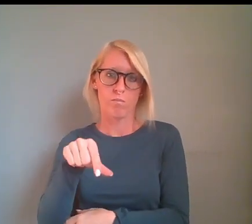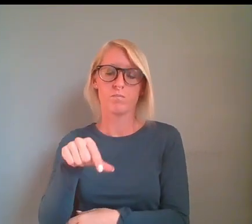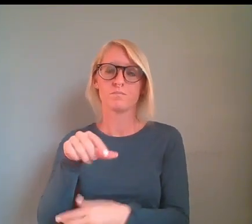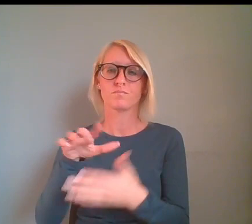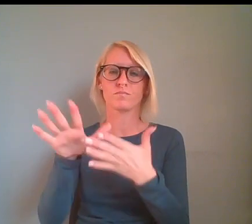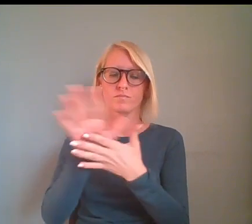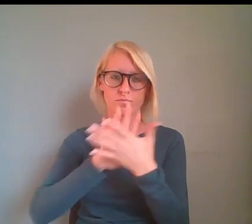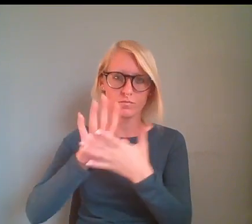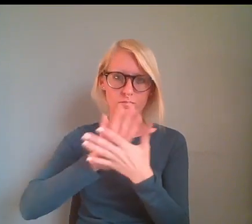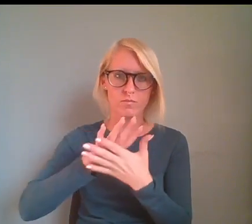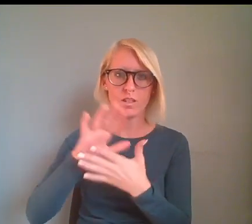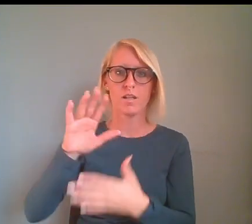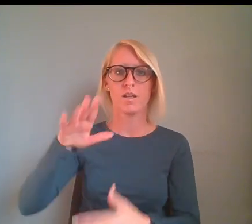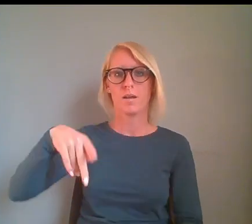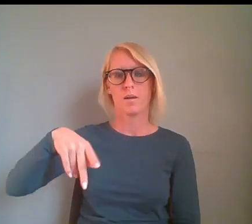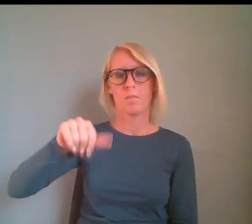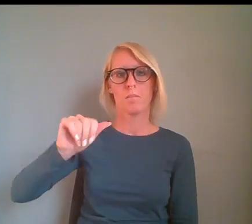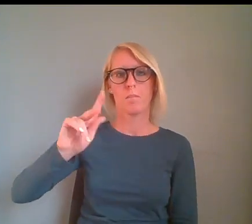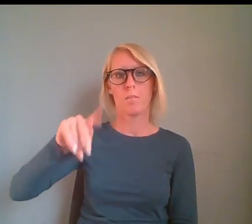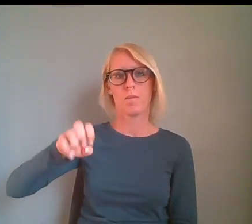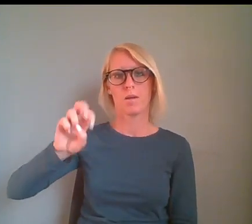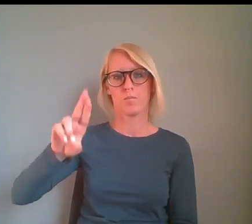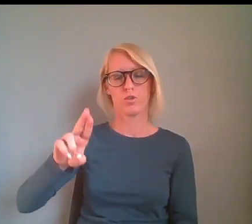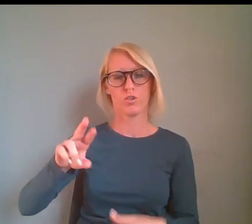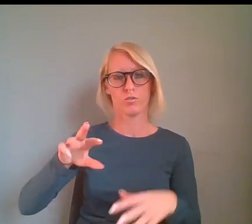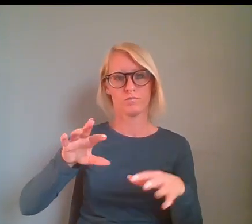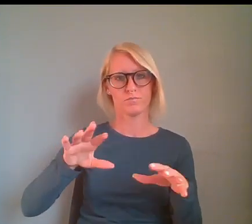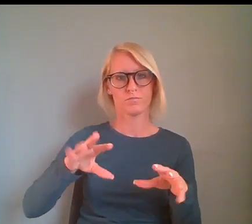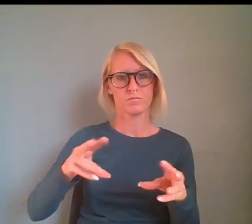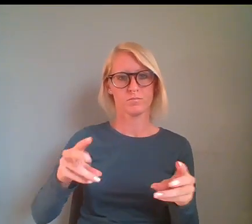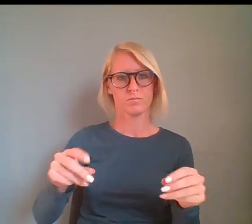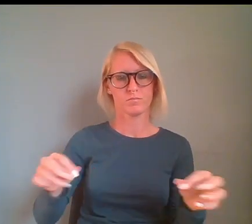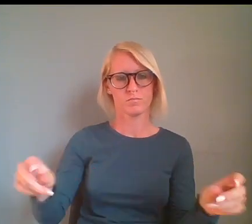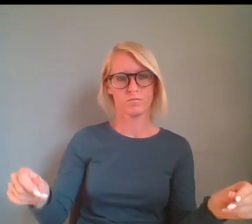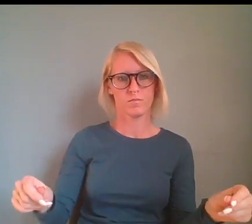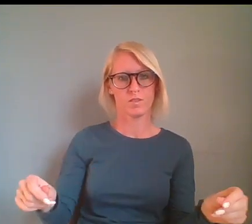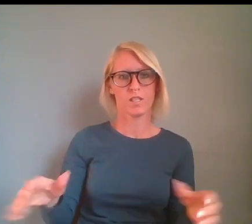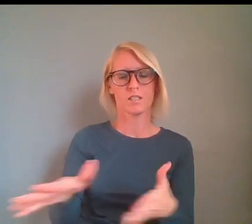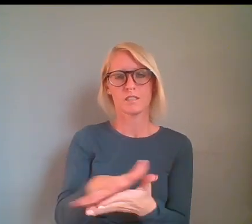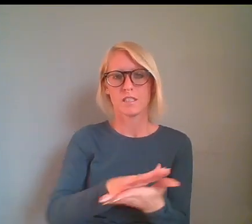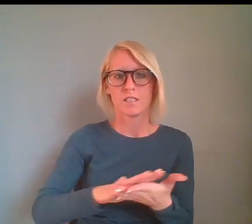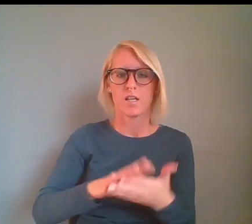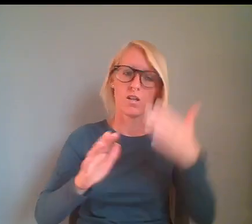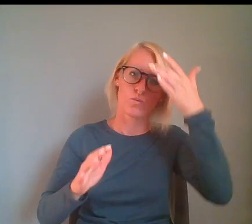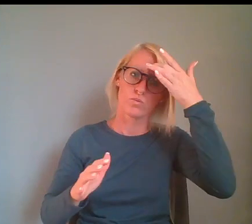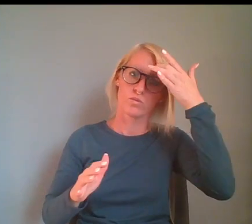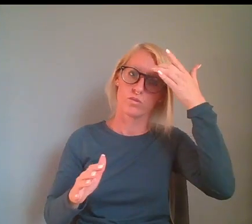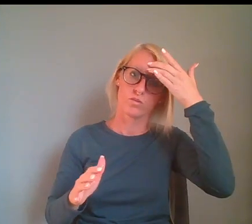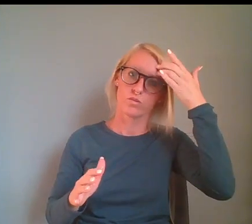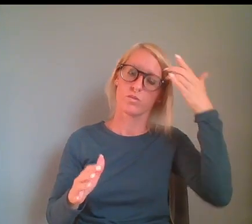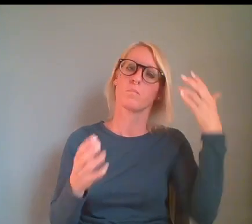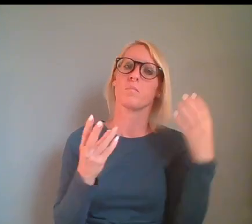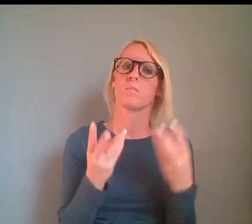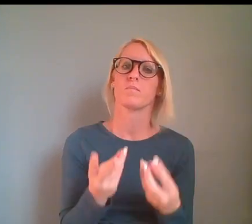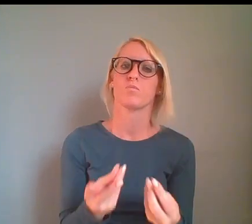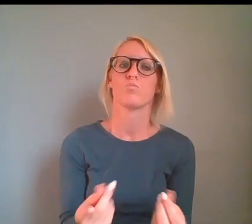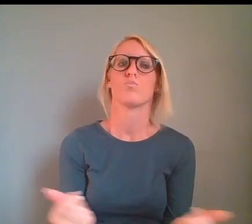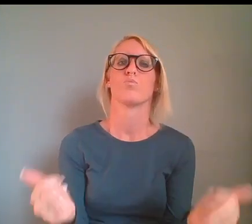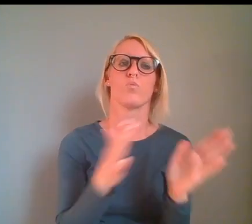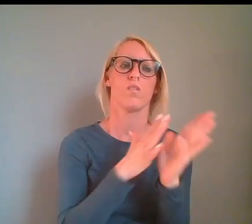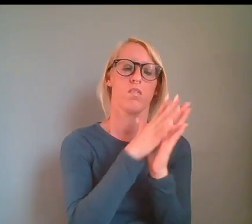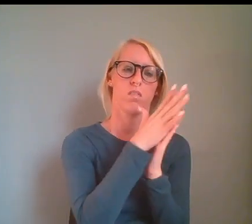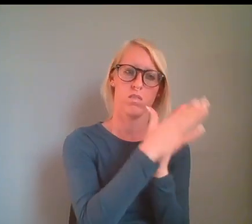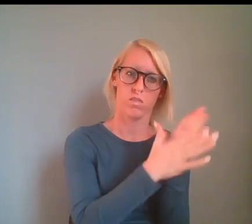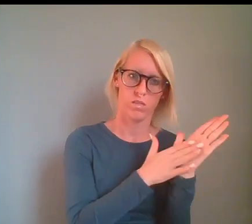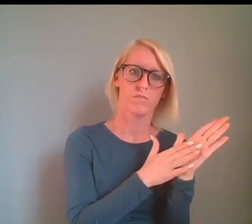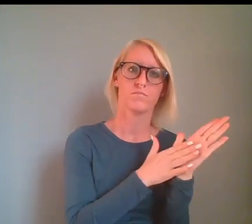sandpaper, which I bet a lot of you have at your house, and you can sand it down and make it smooth. And then there's some